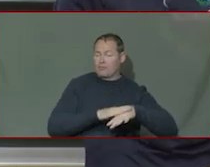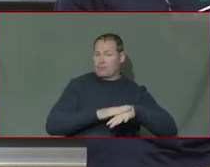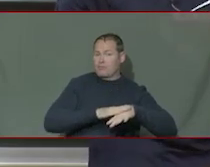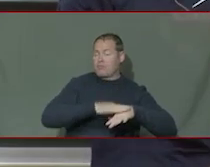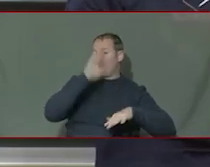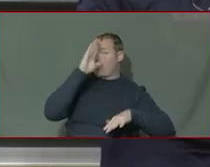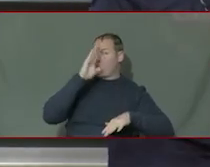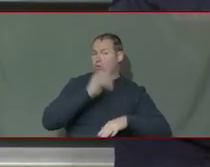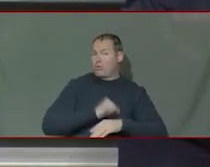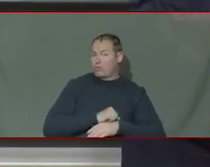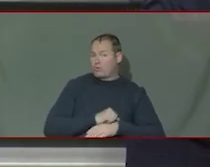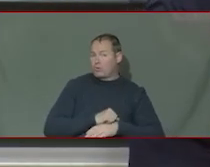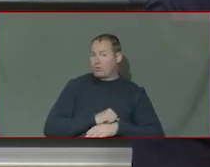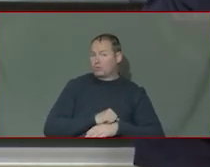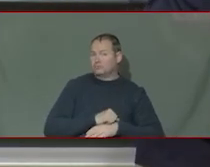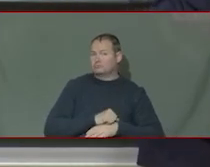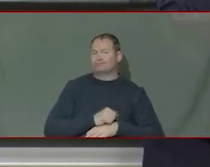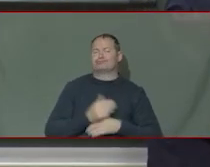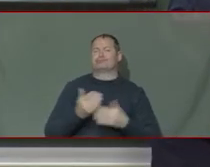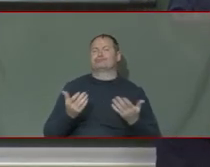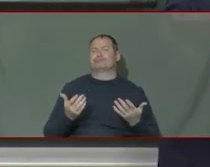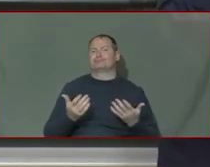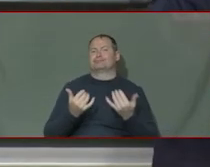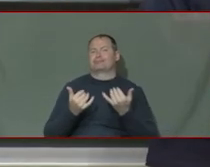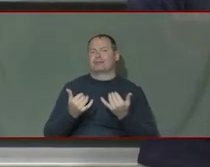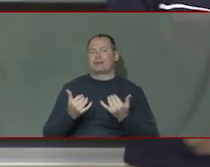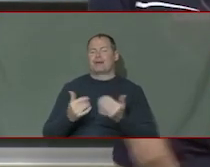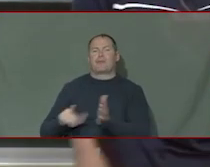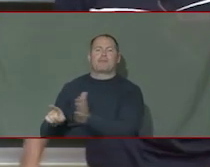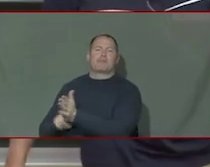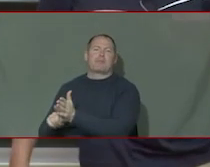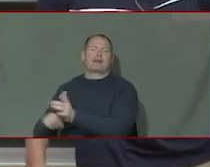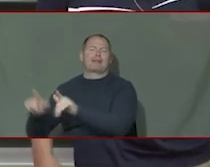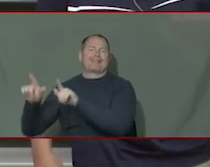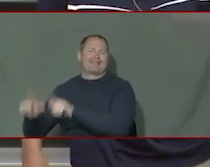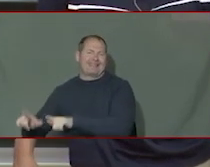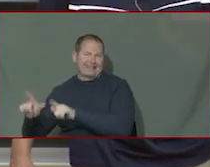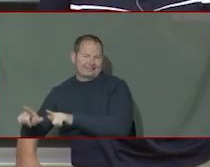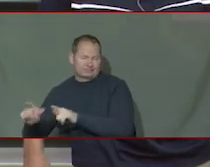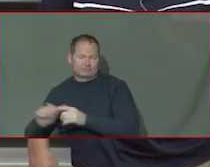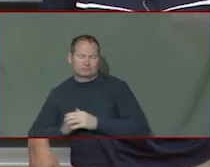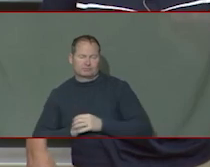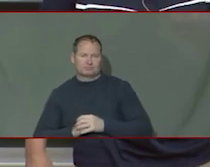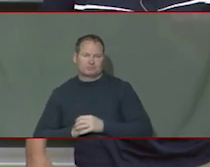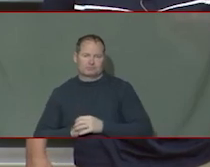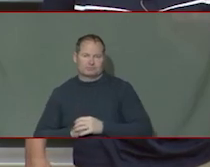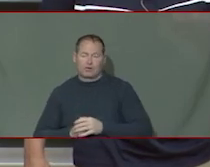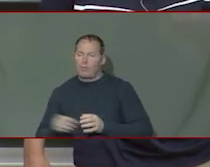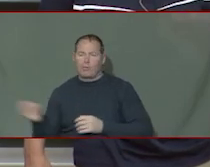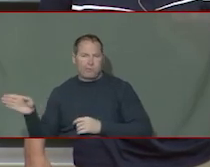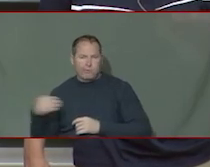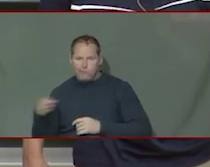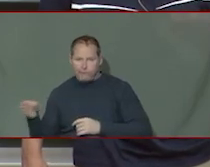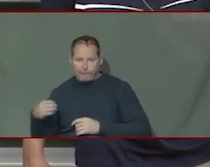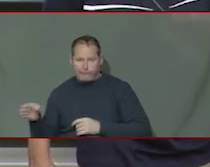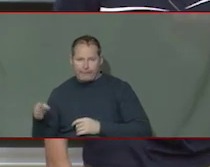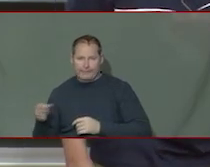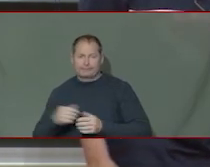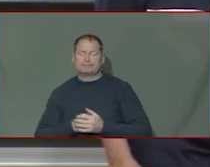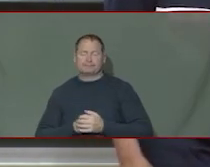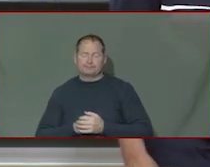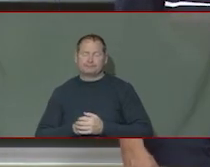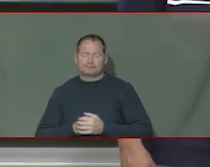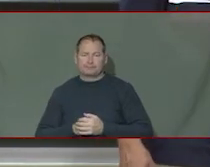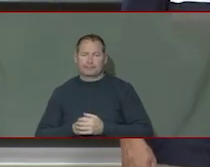retained, they will be obviously less in the urine. They're not there. There's